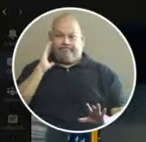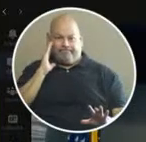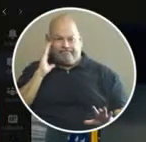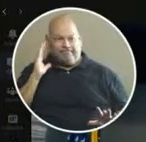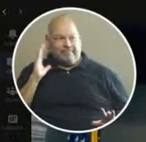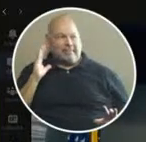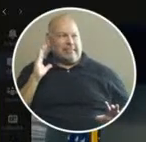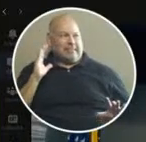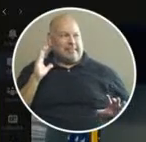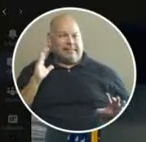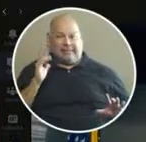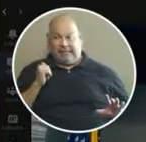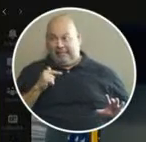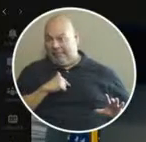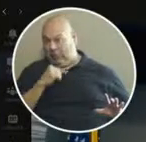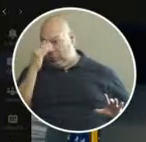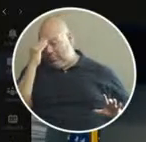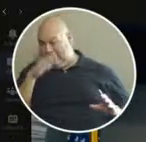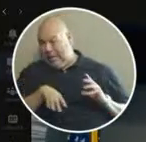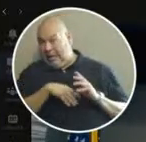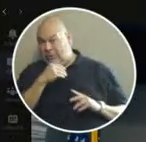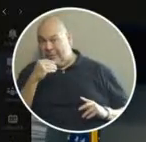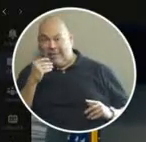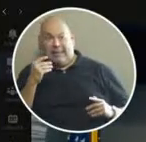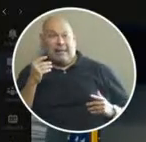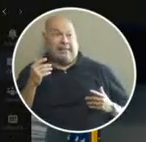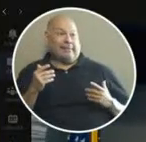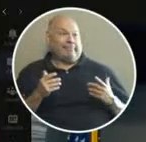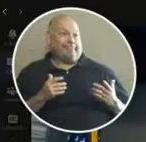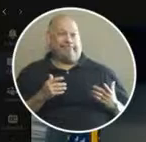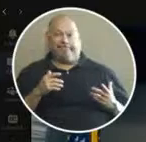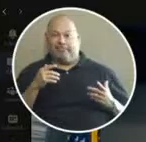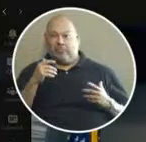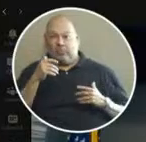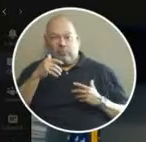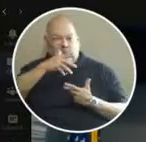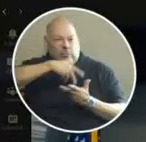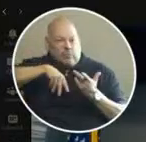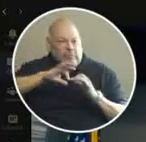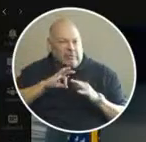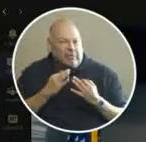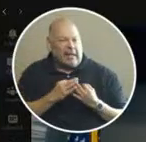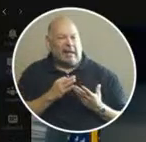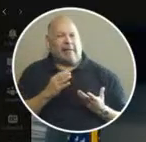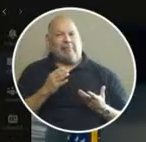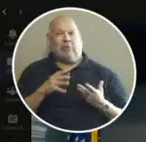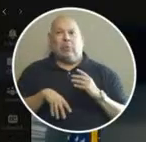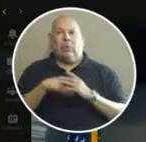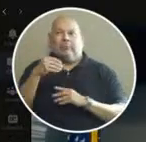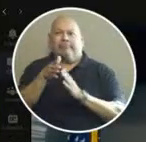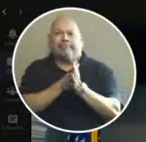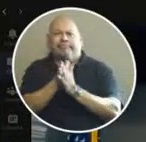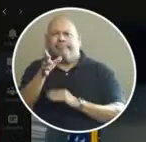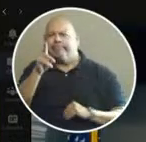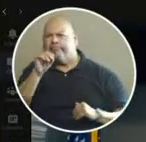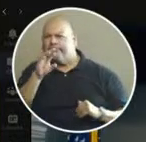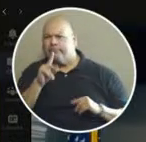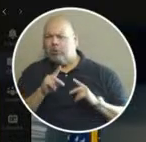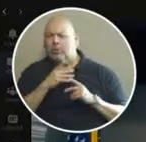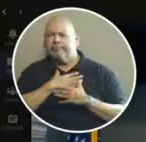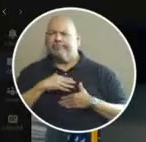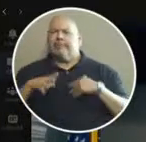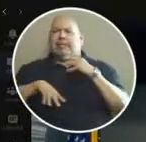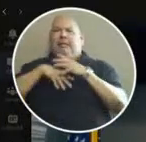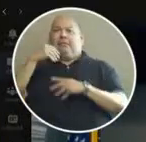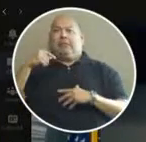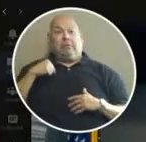that we carry out. If we're going to be out in the family, and we want to go to the park and enjoy the